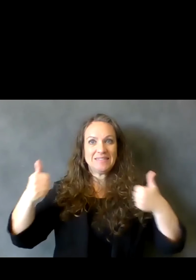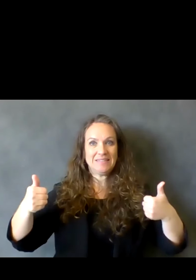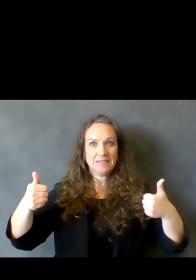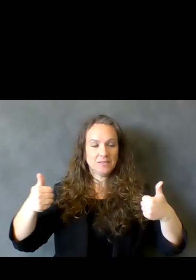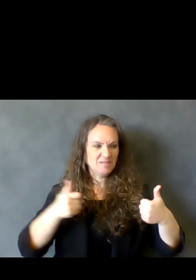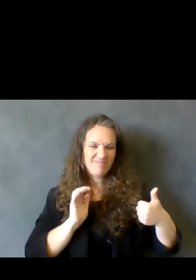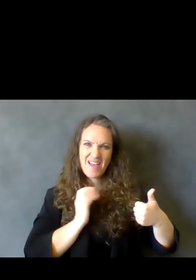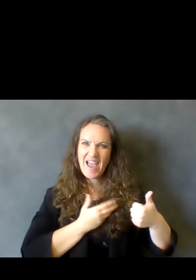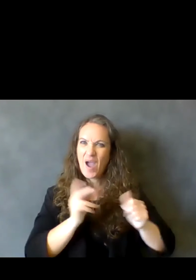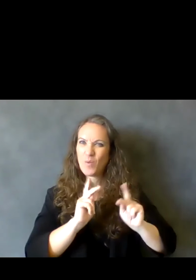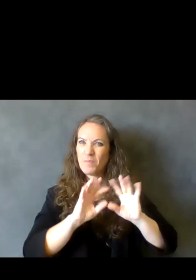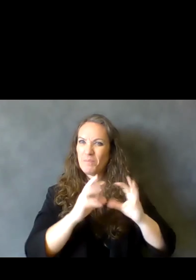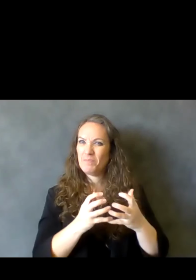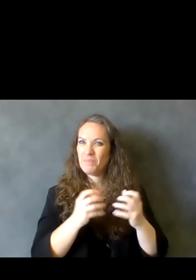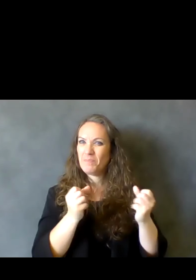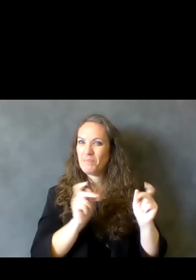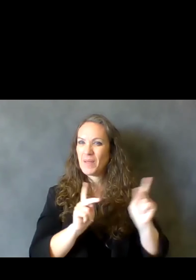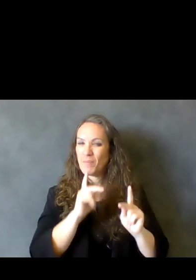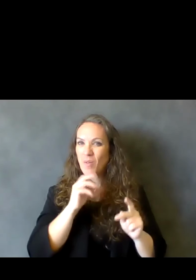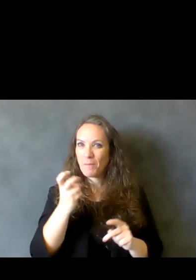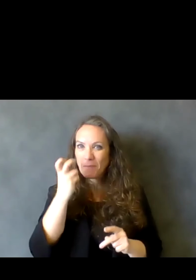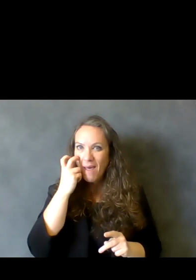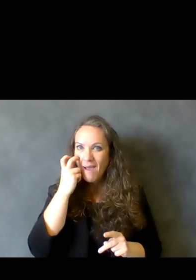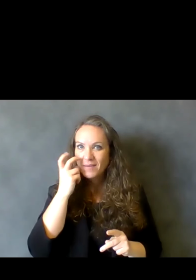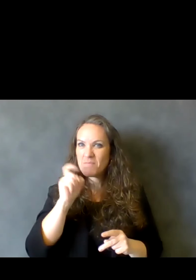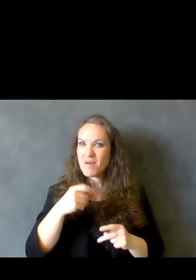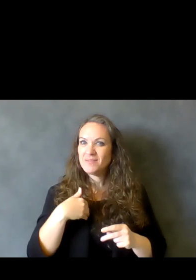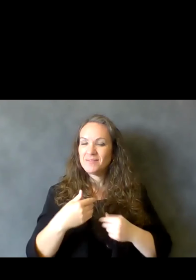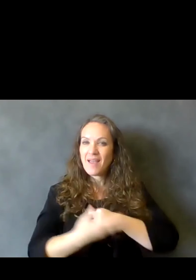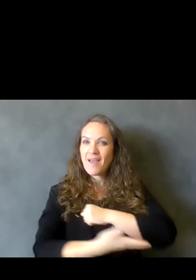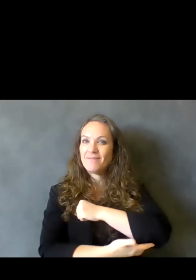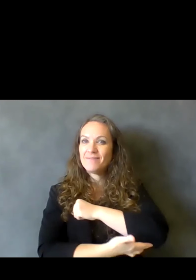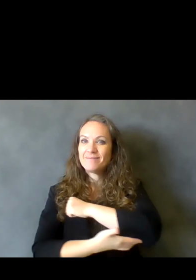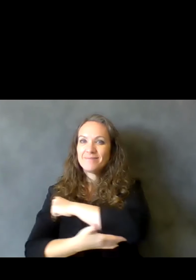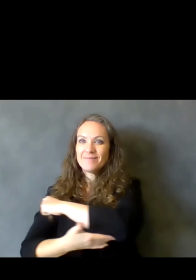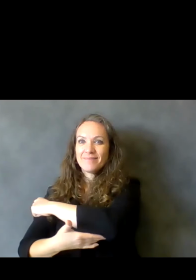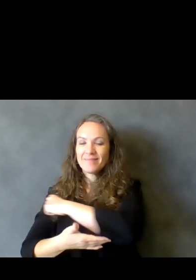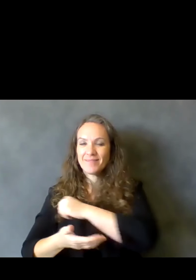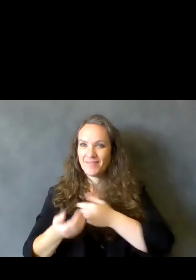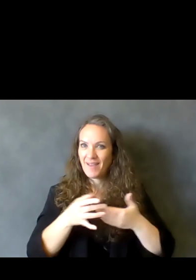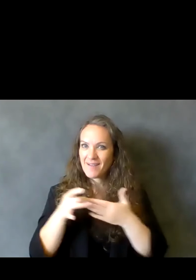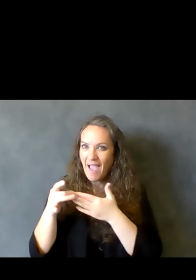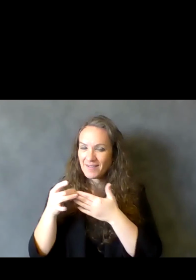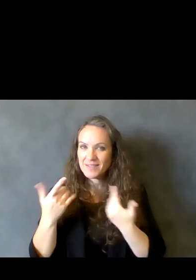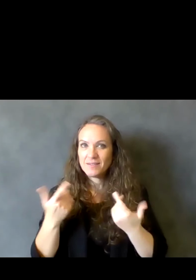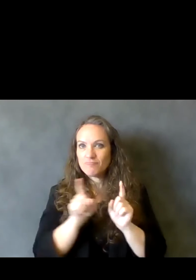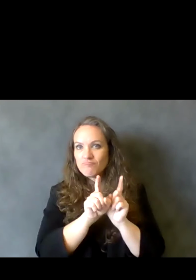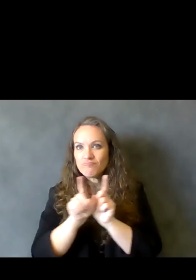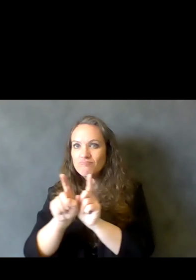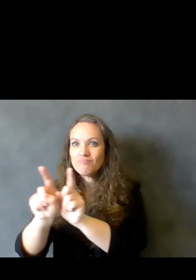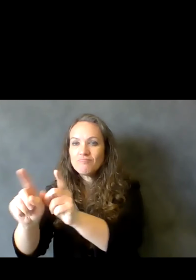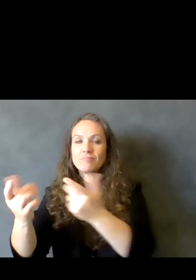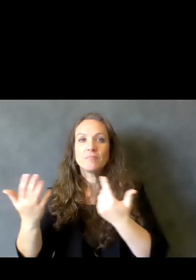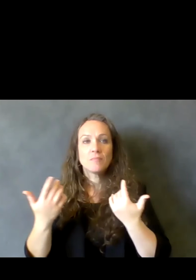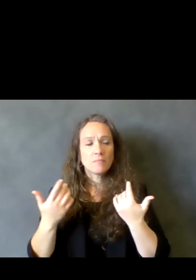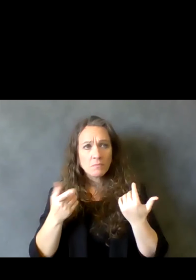so many of them need to be guided. Is there any guidelines for working with people and opening agencies that